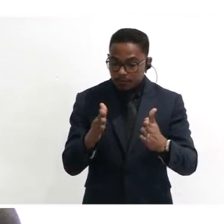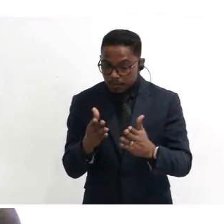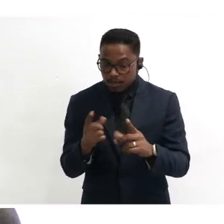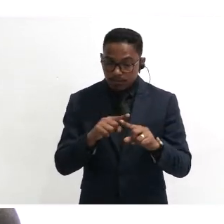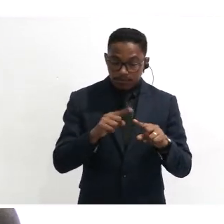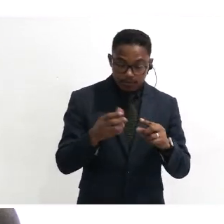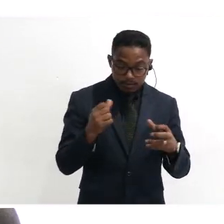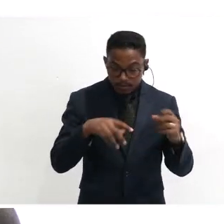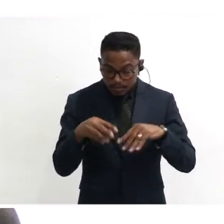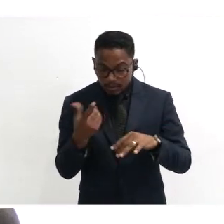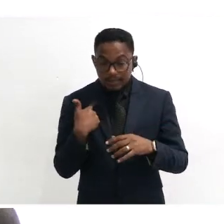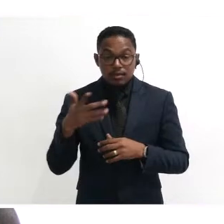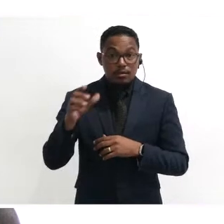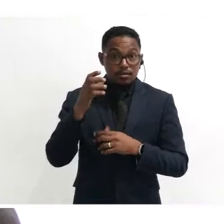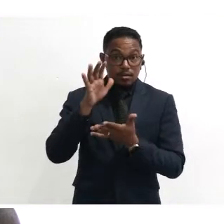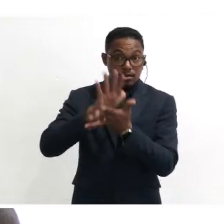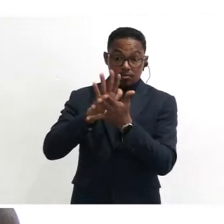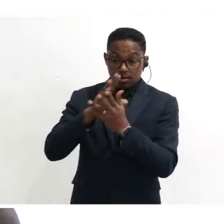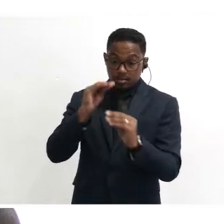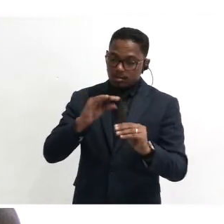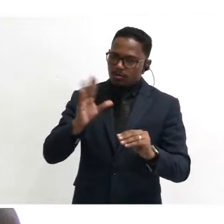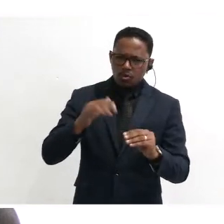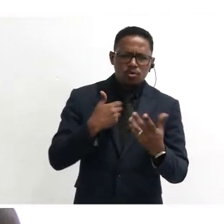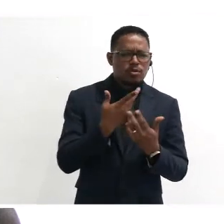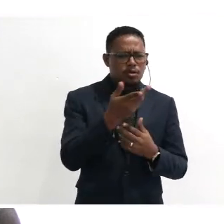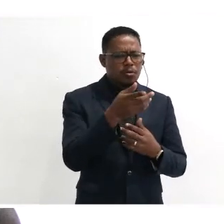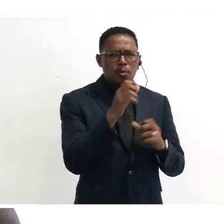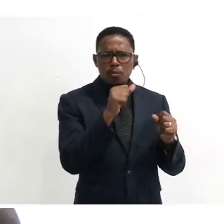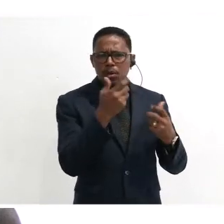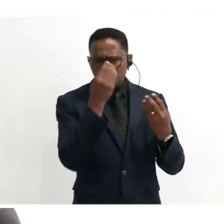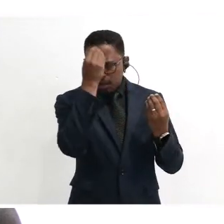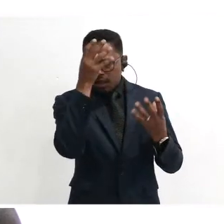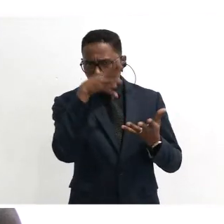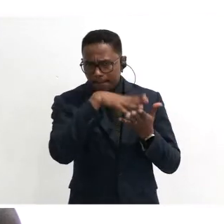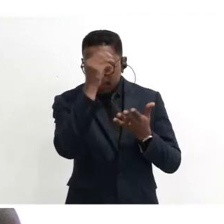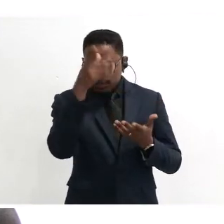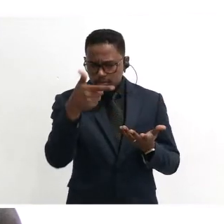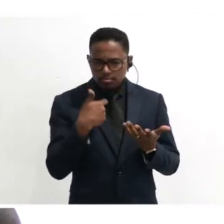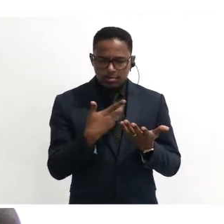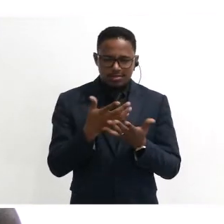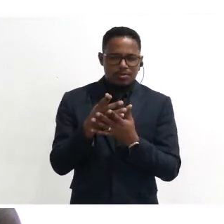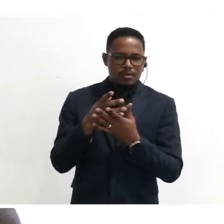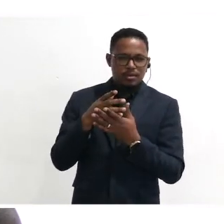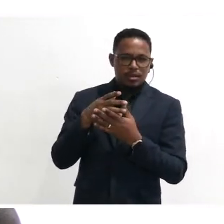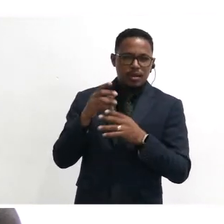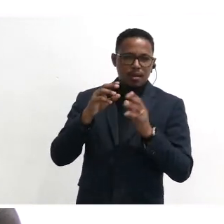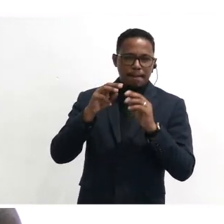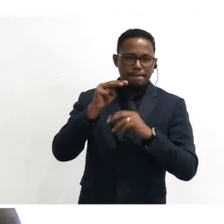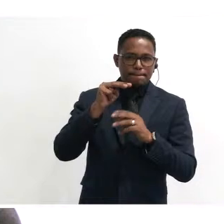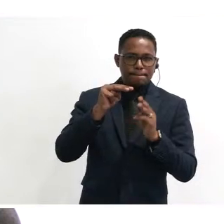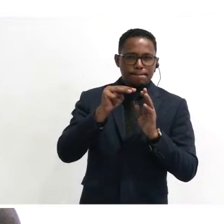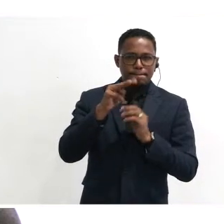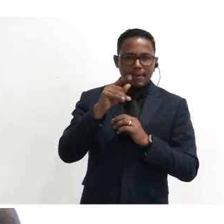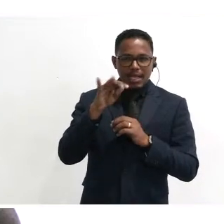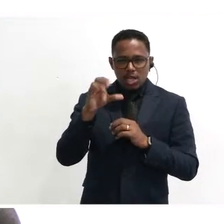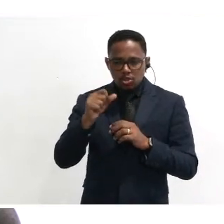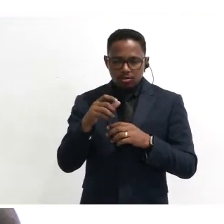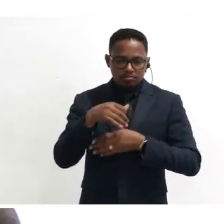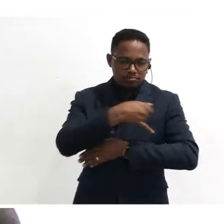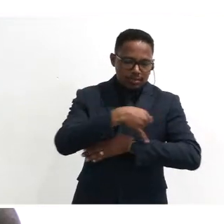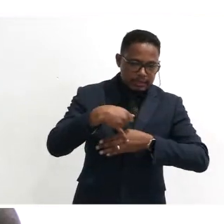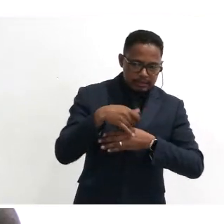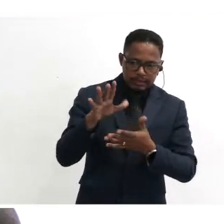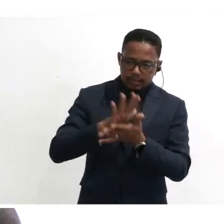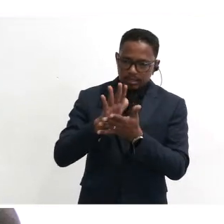of engineering and science, and you can apply that, right? Because nobody's going to teach you in school, what makes a